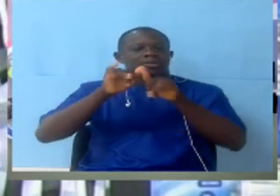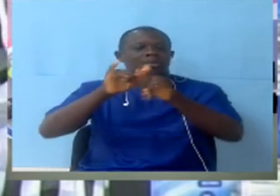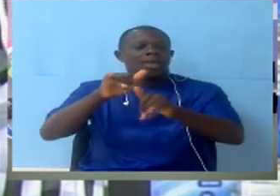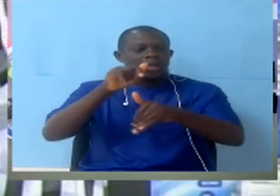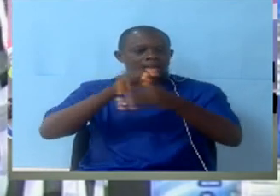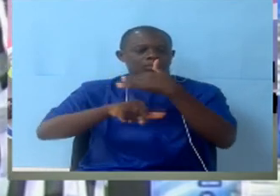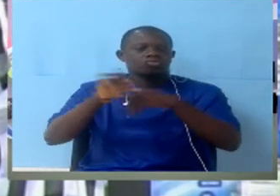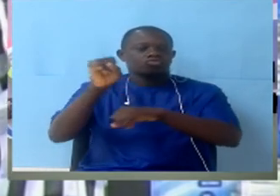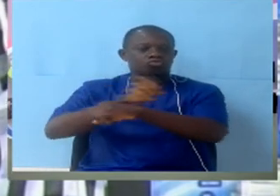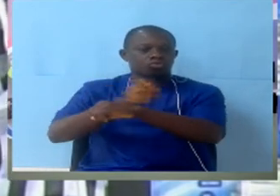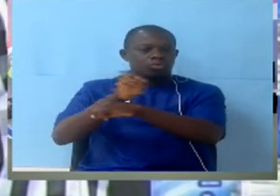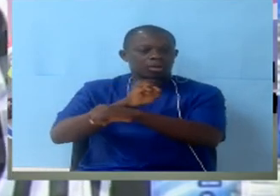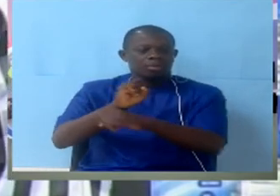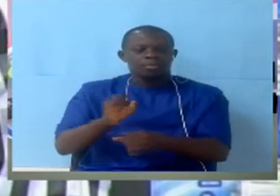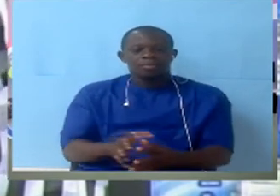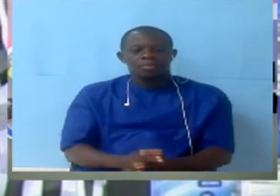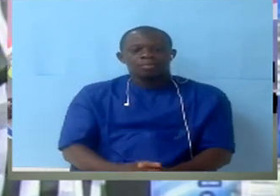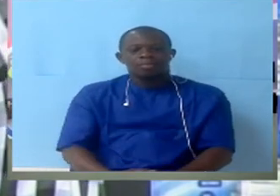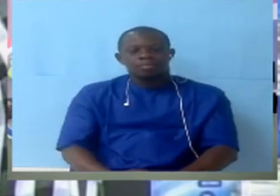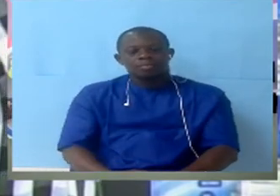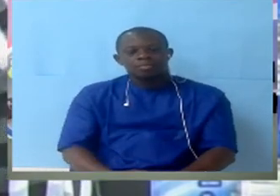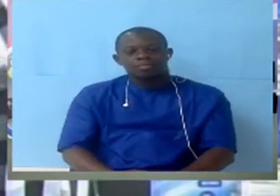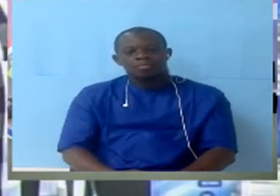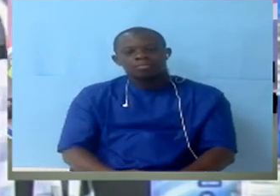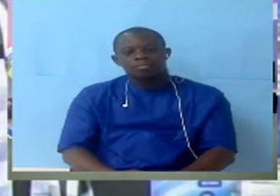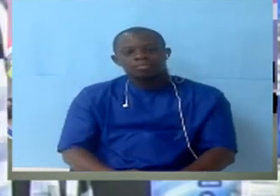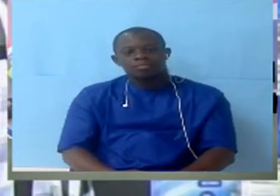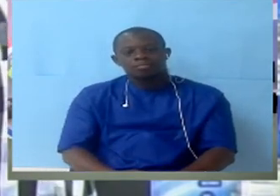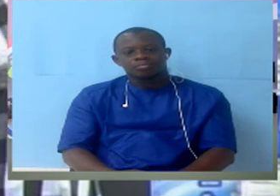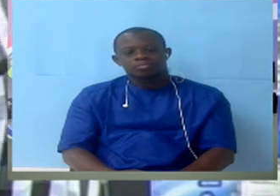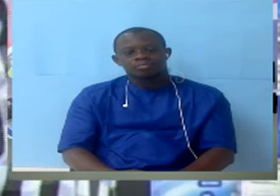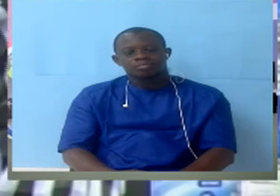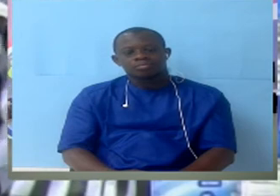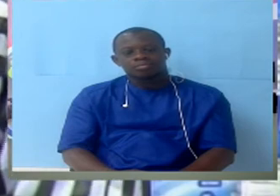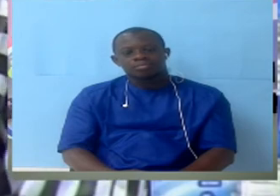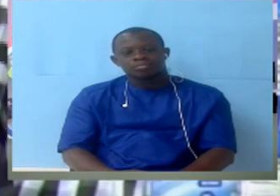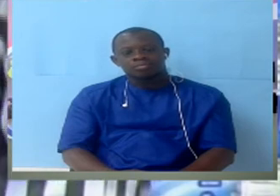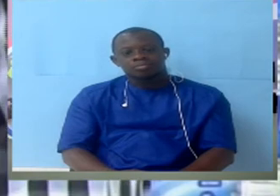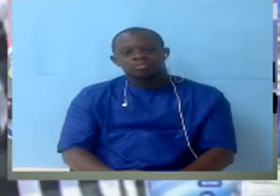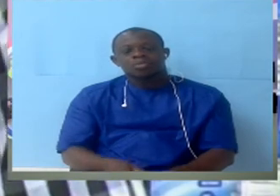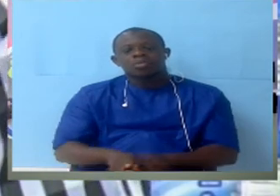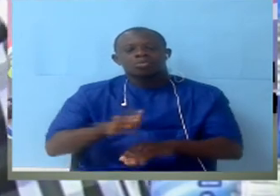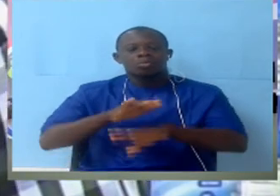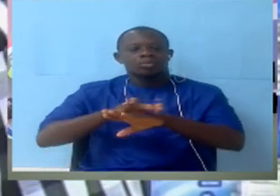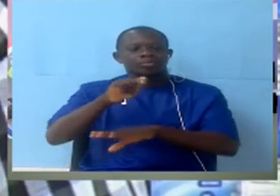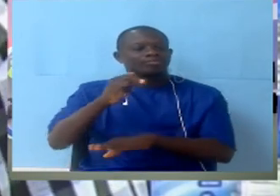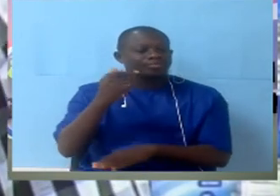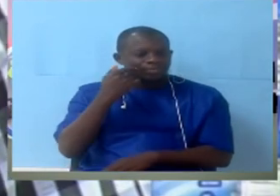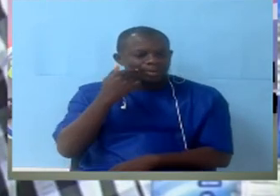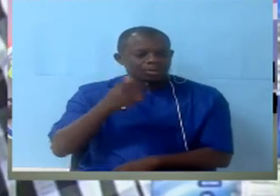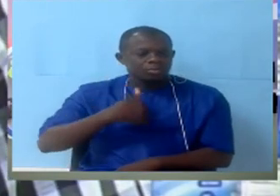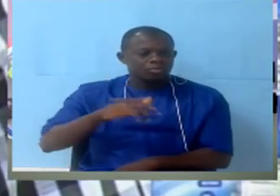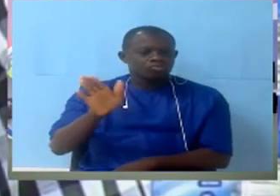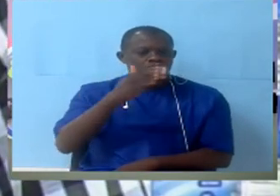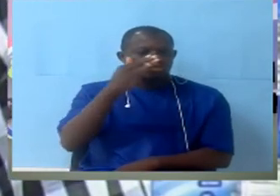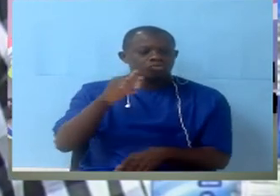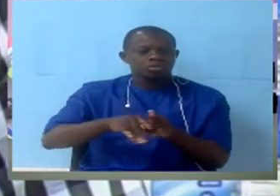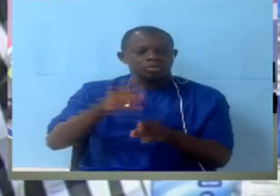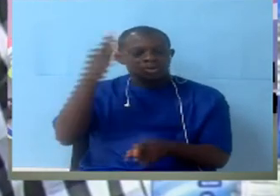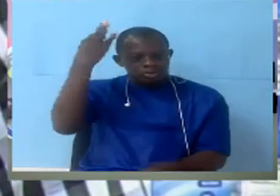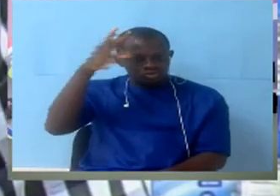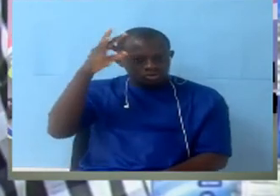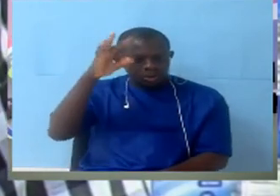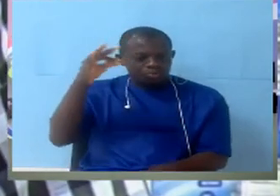So mbo classes that time now. So that day 2012 that classes for was some dining. That day after I went to classes.